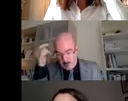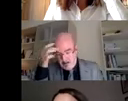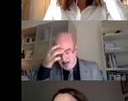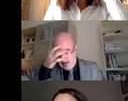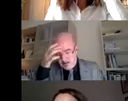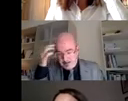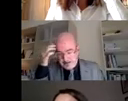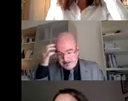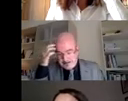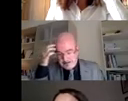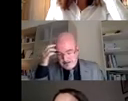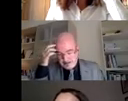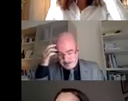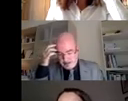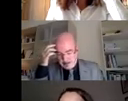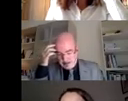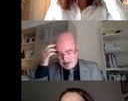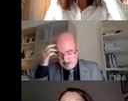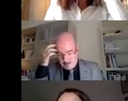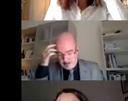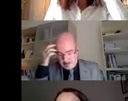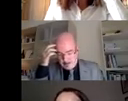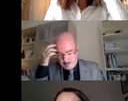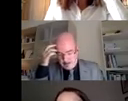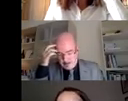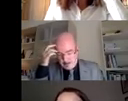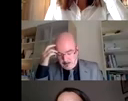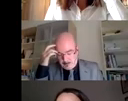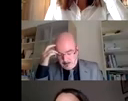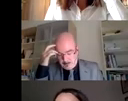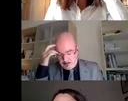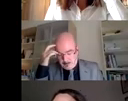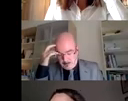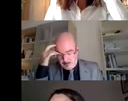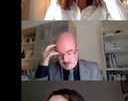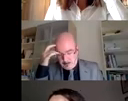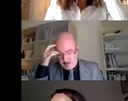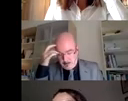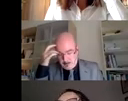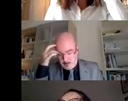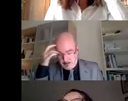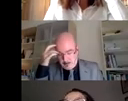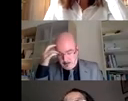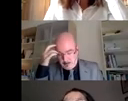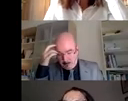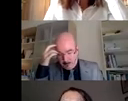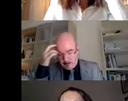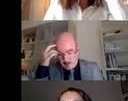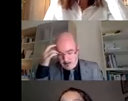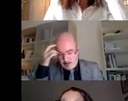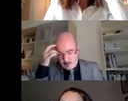would like to recall the need that all the business and human rights framework we are focusing on should